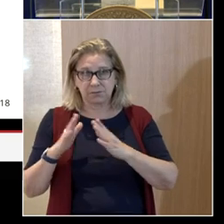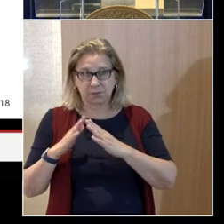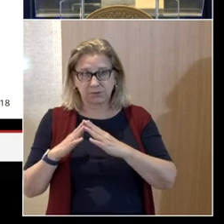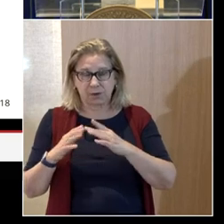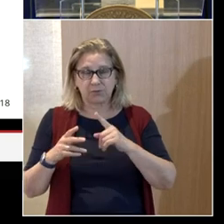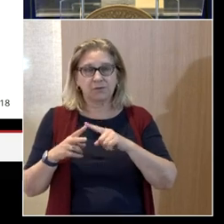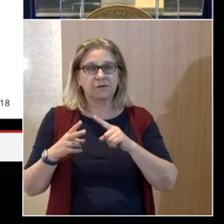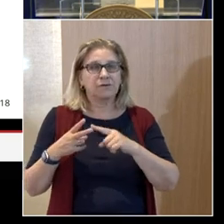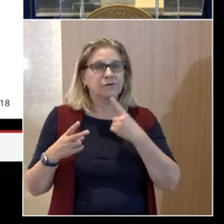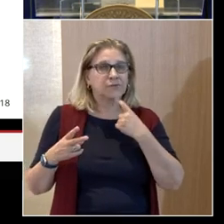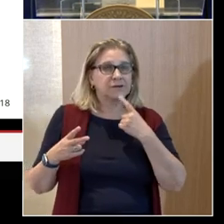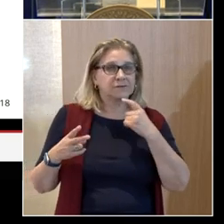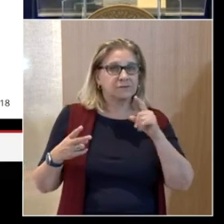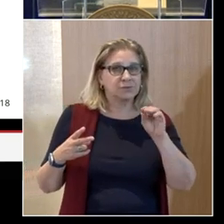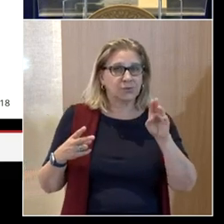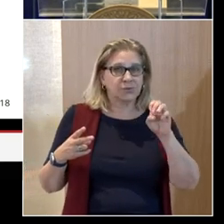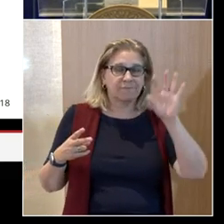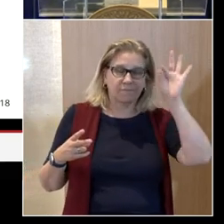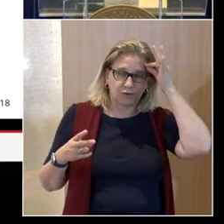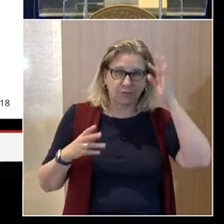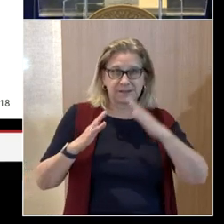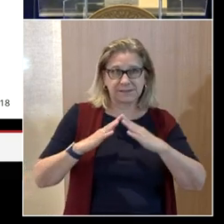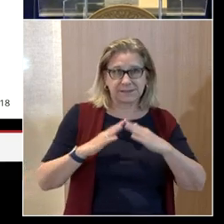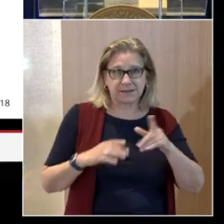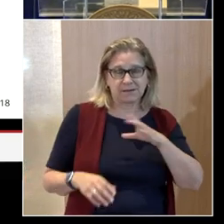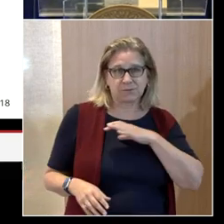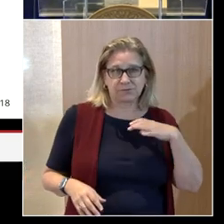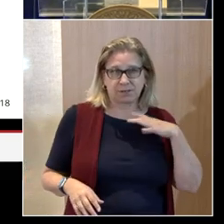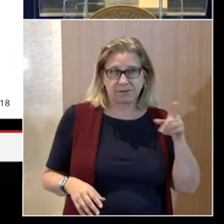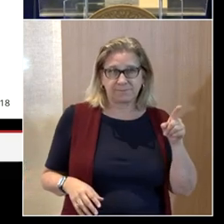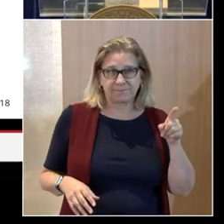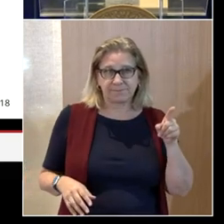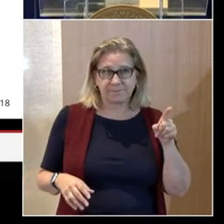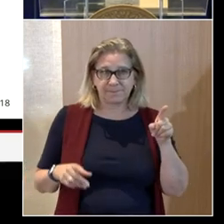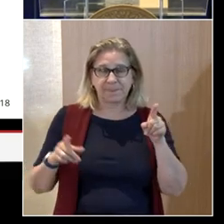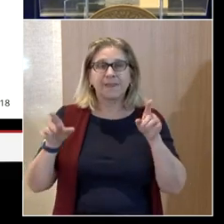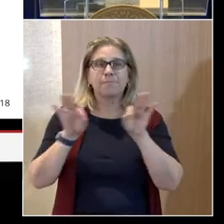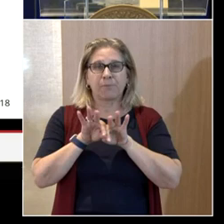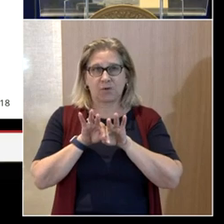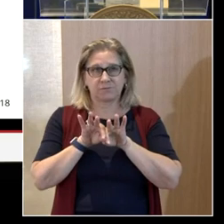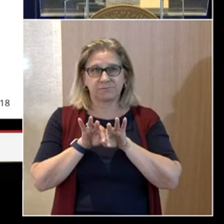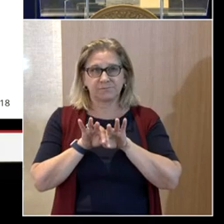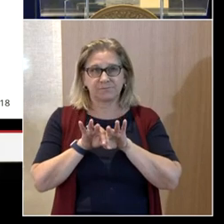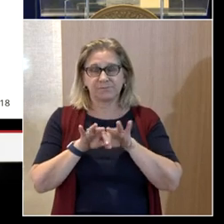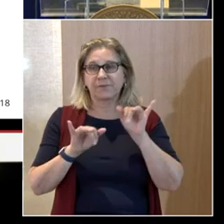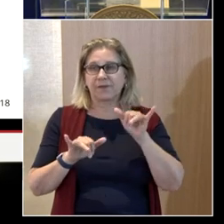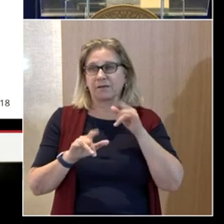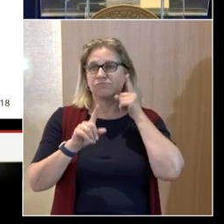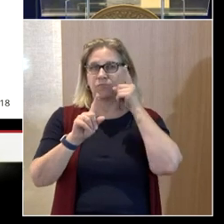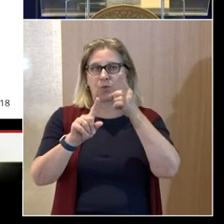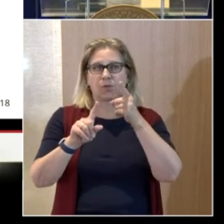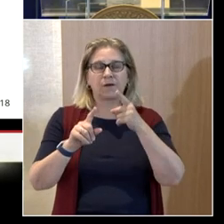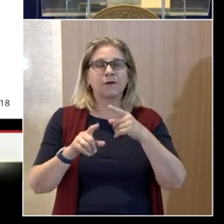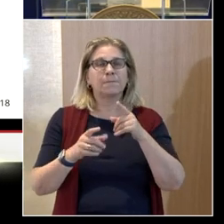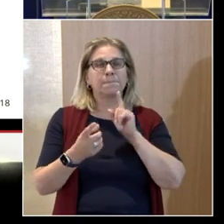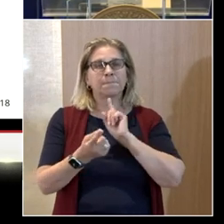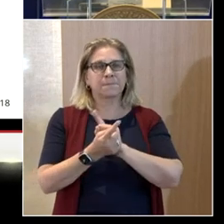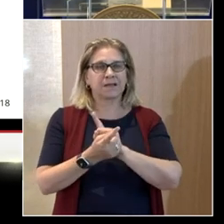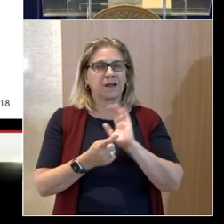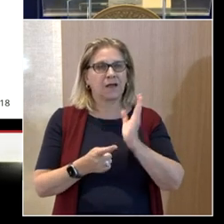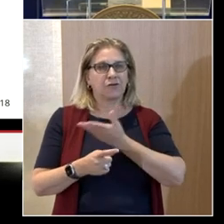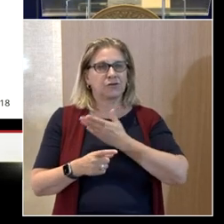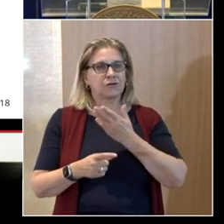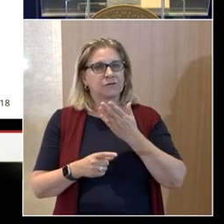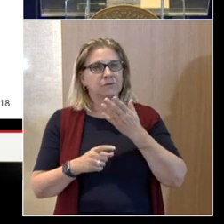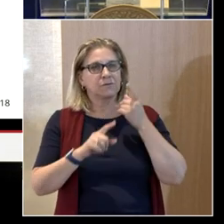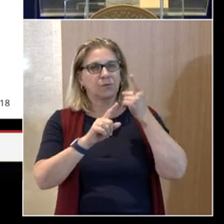Federal City Council, are really sort of leading and helming this effort. It's also critical to have the public sector, who